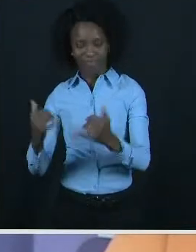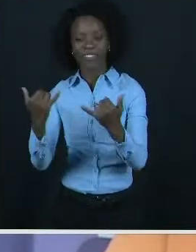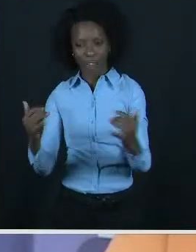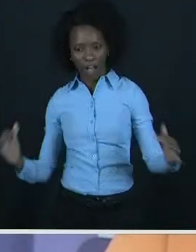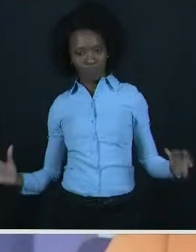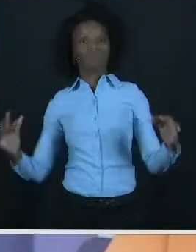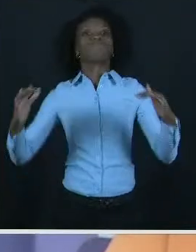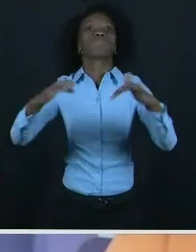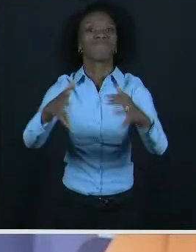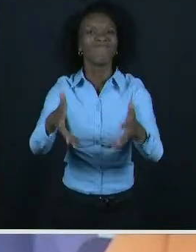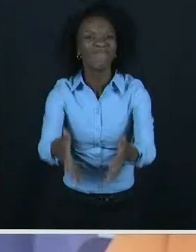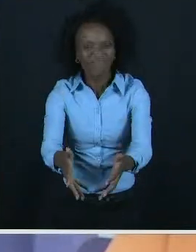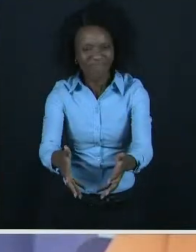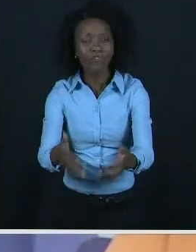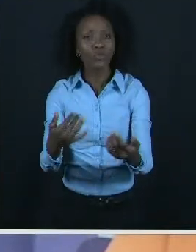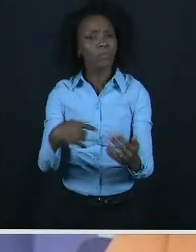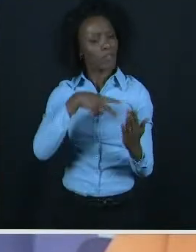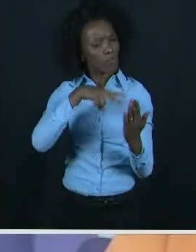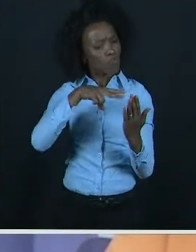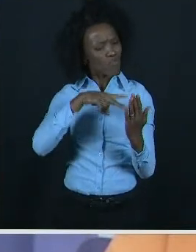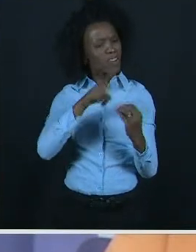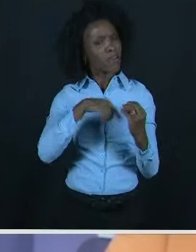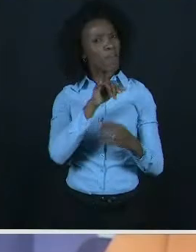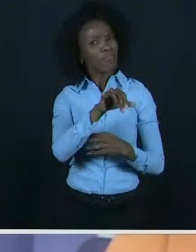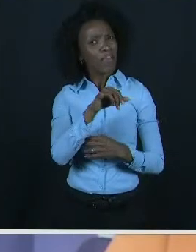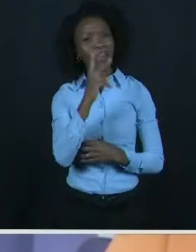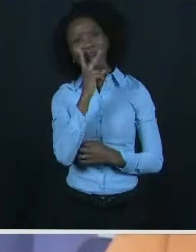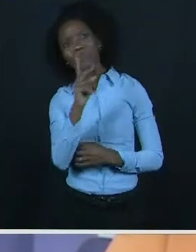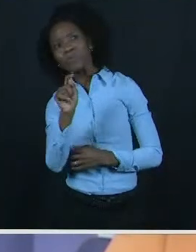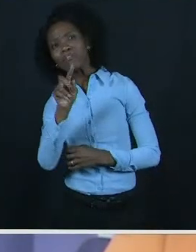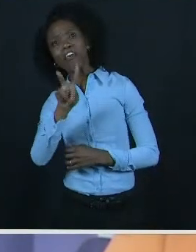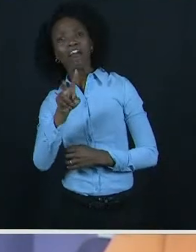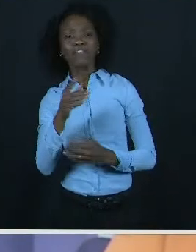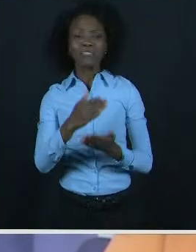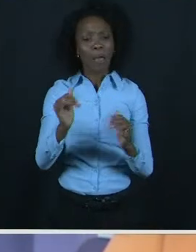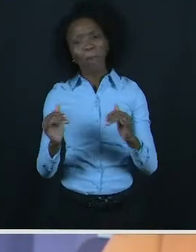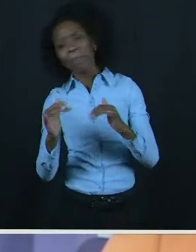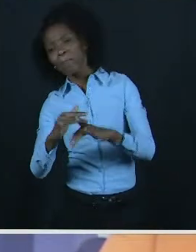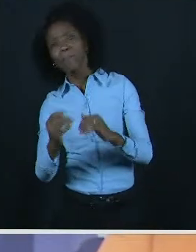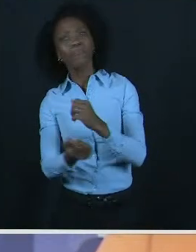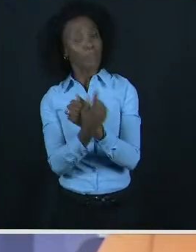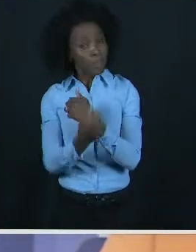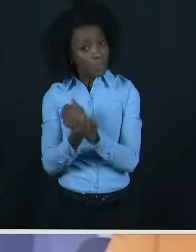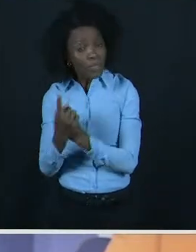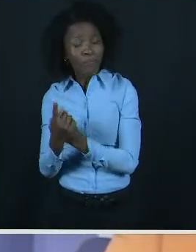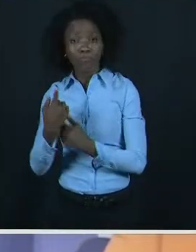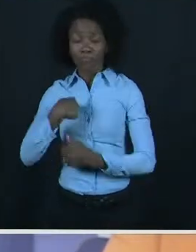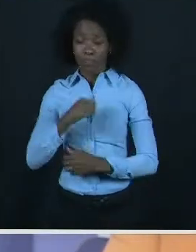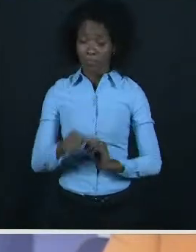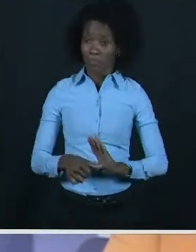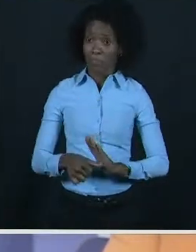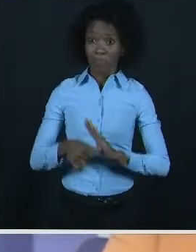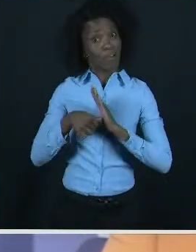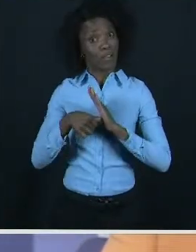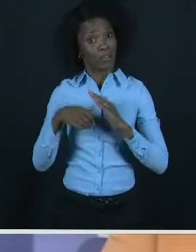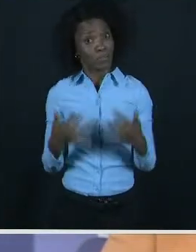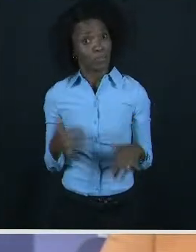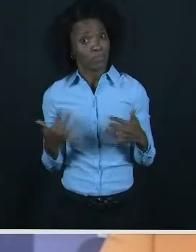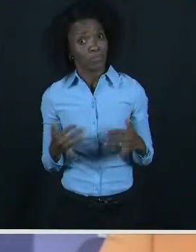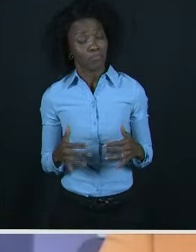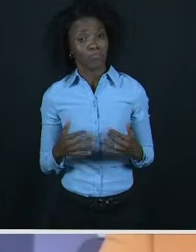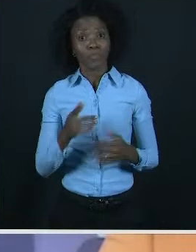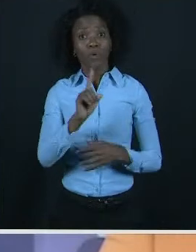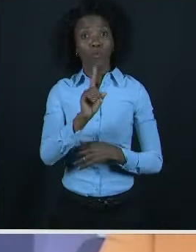I kept reading about it and seeing some of it on TV, and I've been hugely impressed that